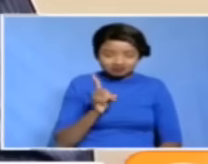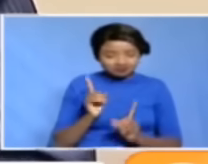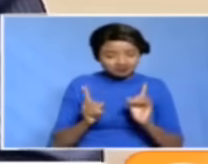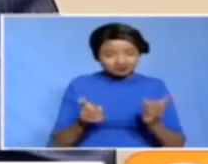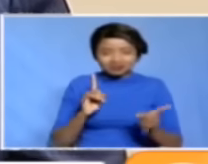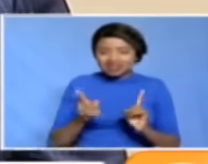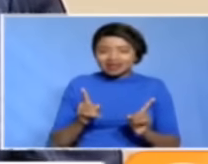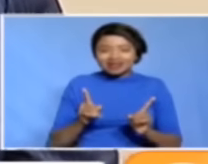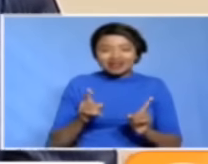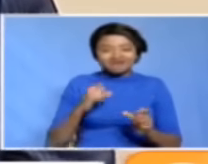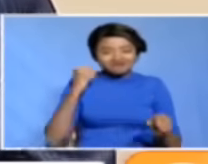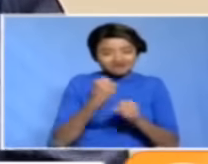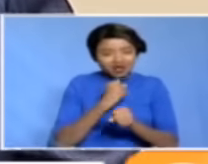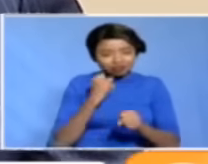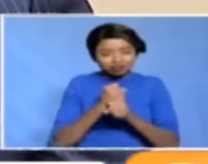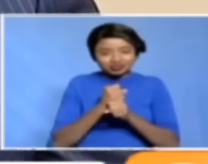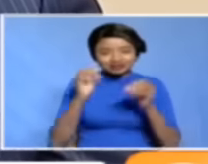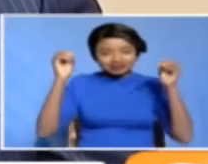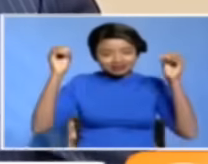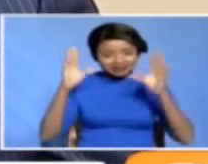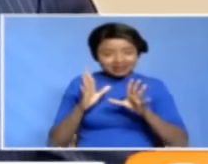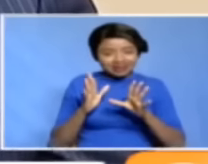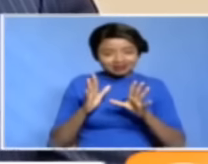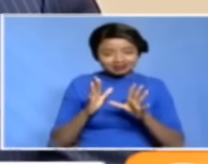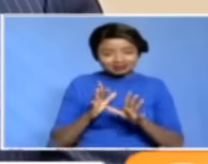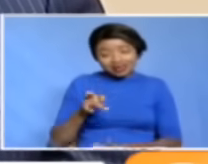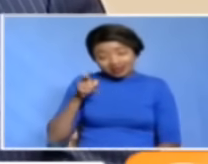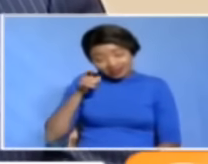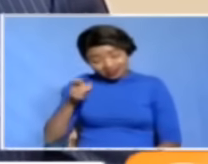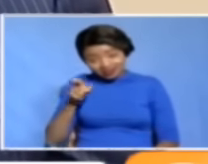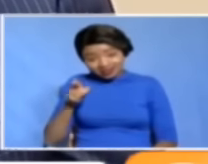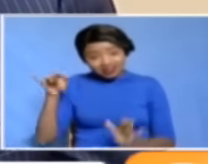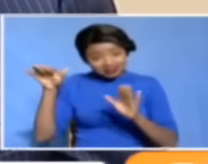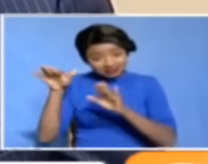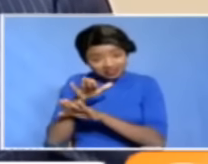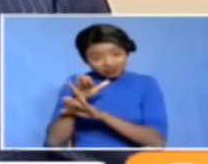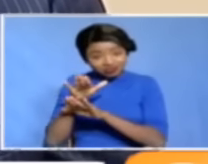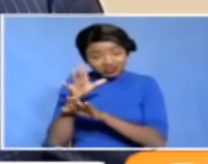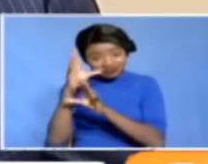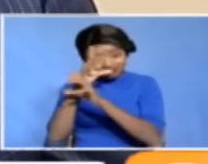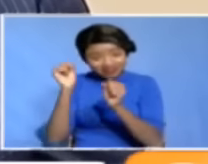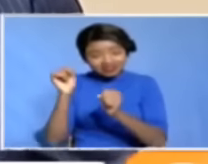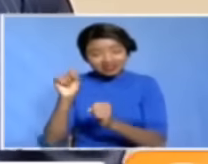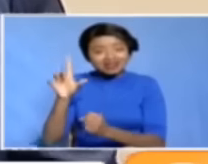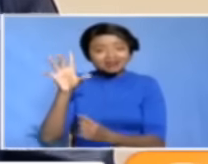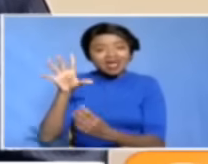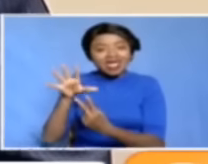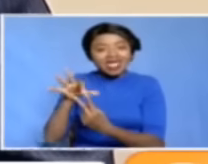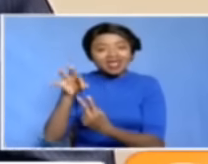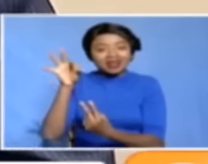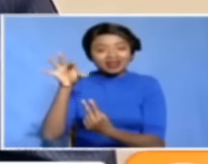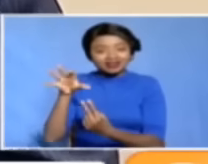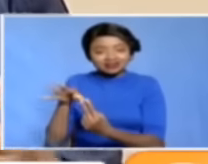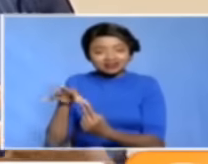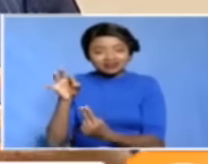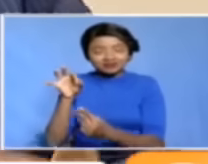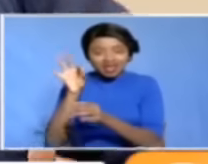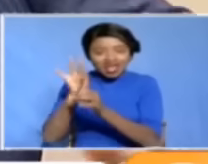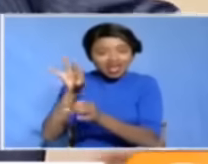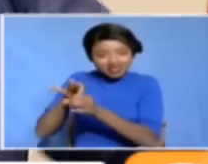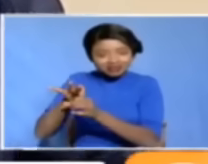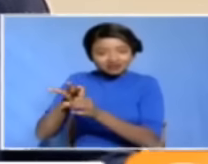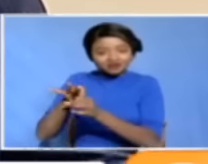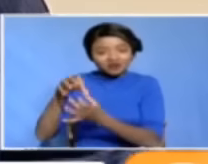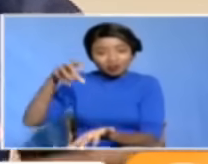there's no way. One, again, the deputy president is an elective position. The one